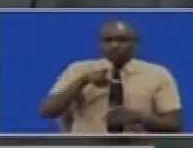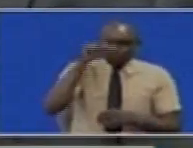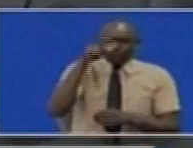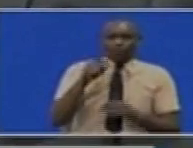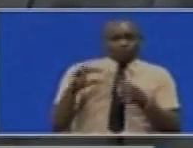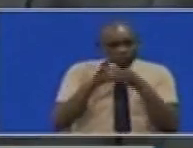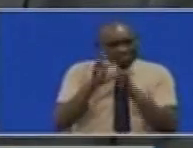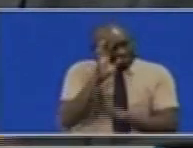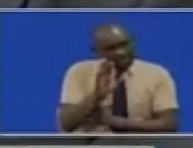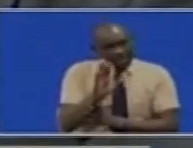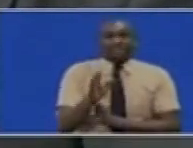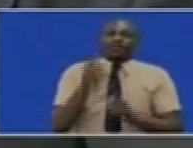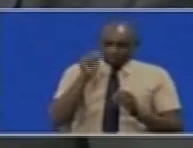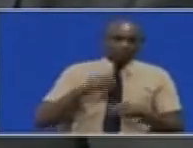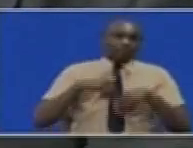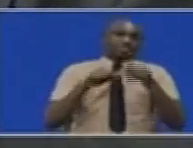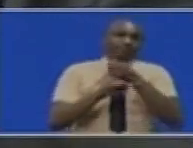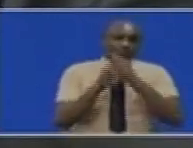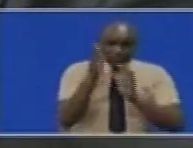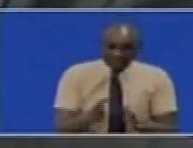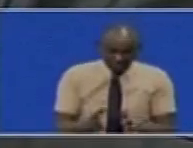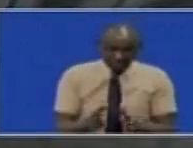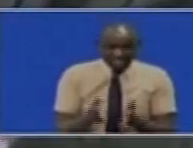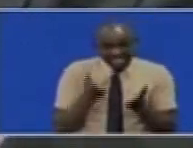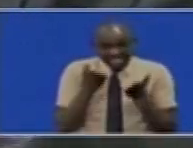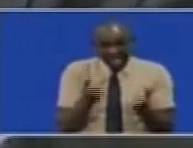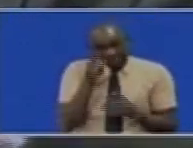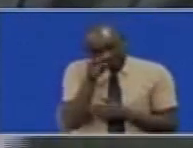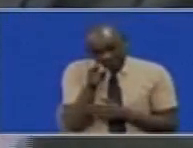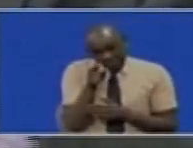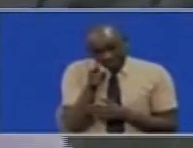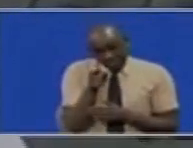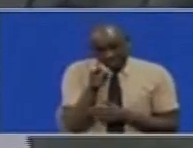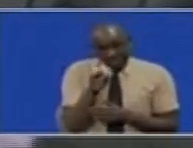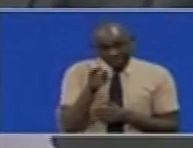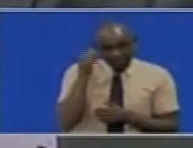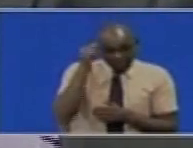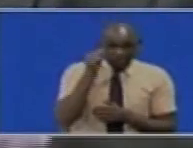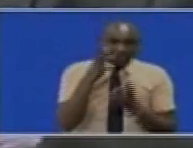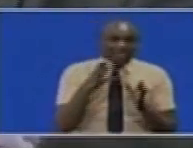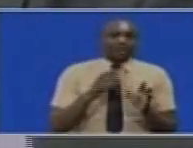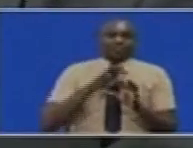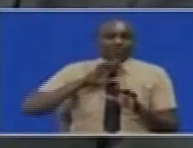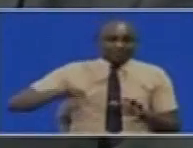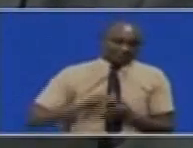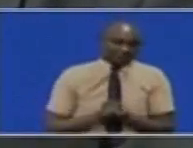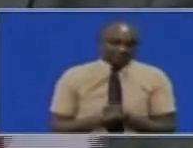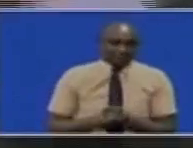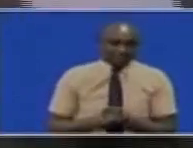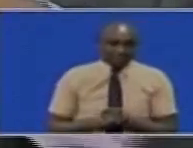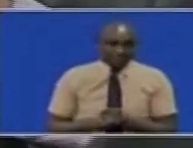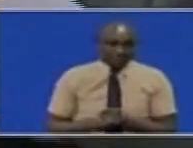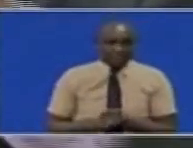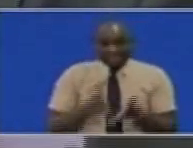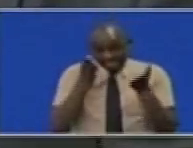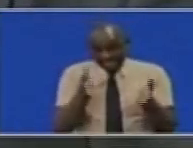Opposition under NASA, we shall back him. It's the kind of temperature, it's the kind of political terrain that we saw in 2002. Is